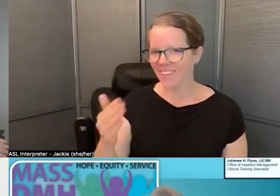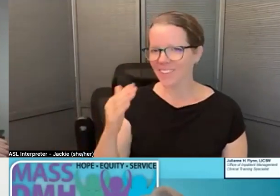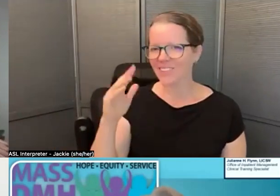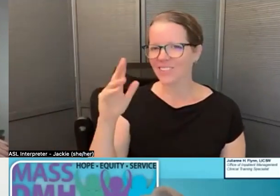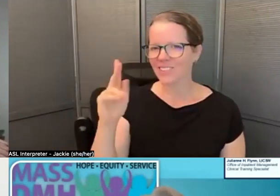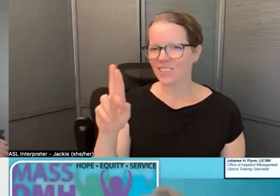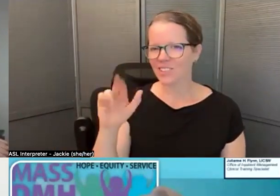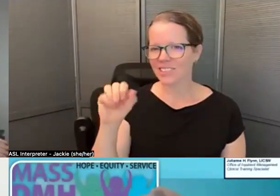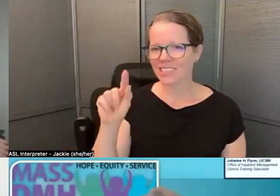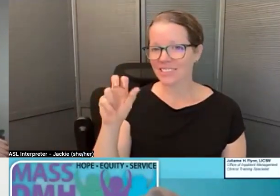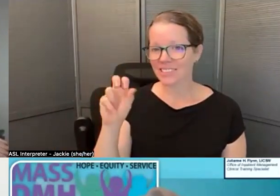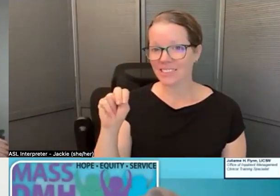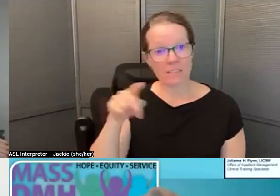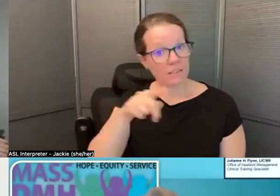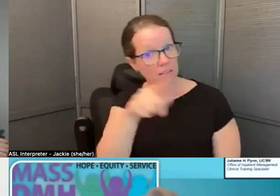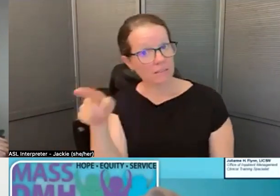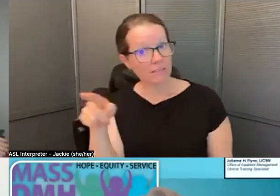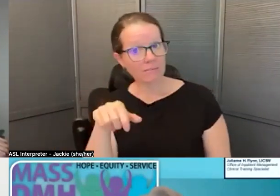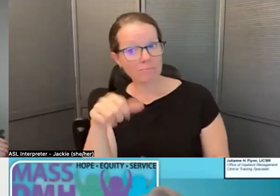Anyone else want to contribute to that one?